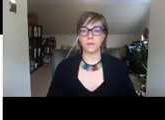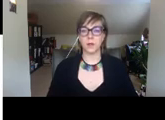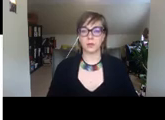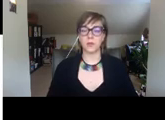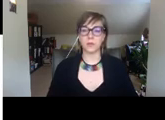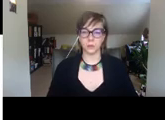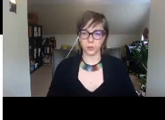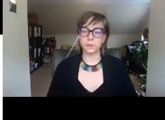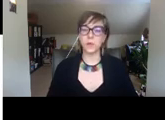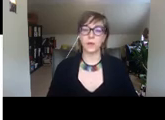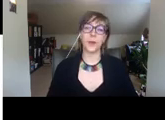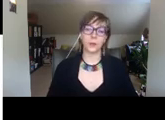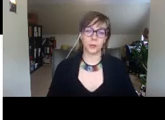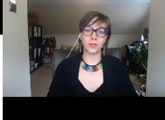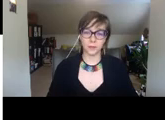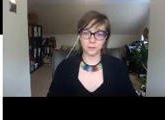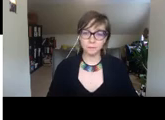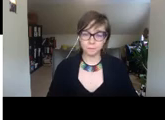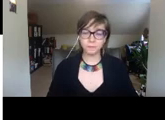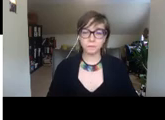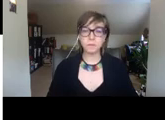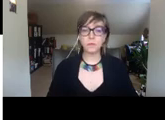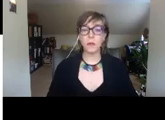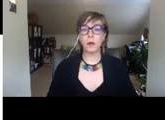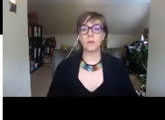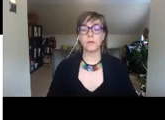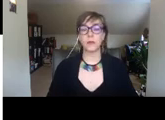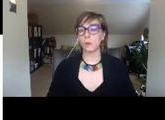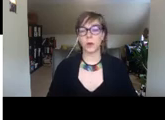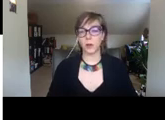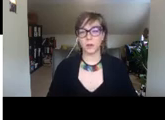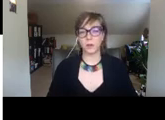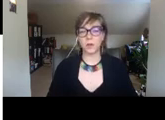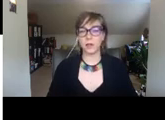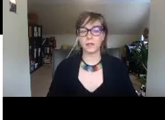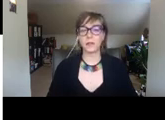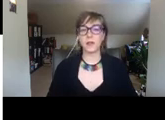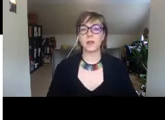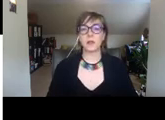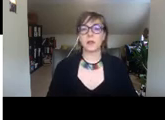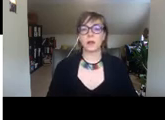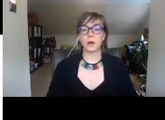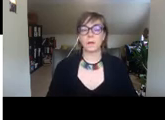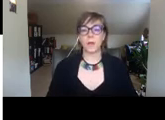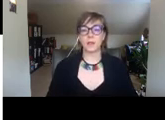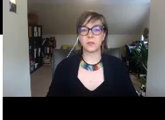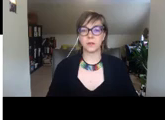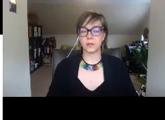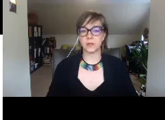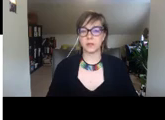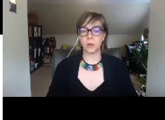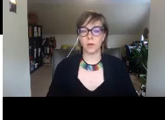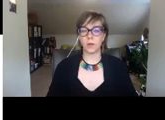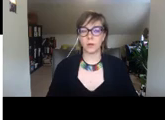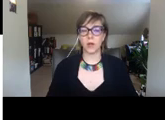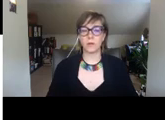a service industry. We have a lot more choices. If you're working on the front lines in